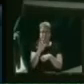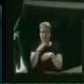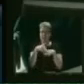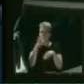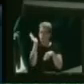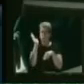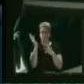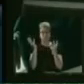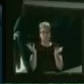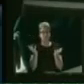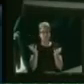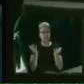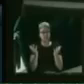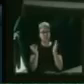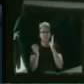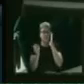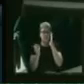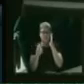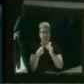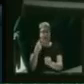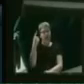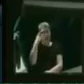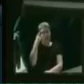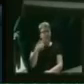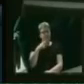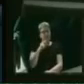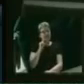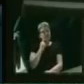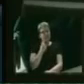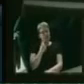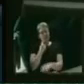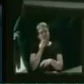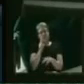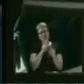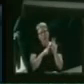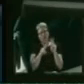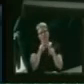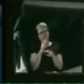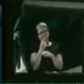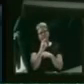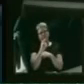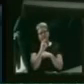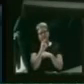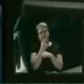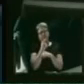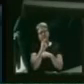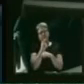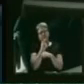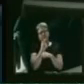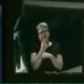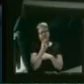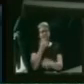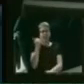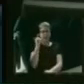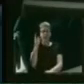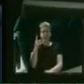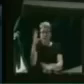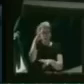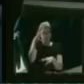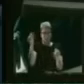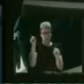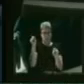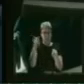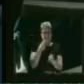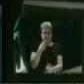more. I just think we need to seriously look if it's, and I heard Dr. McIntyre say, and